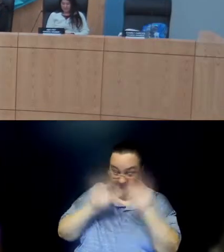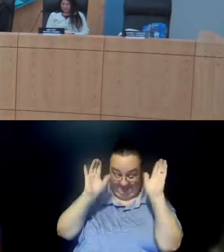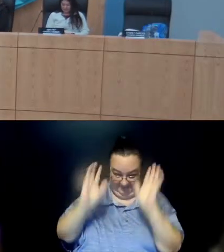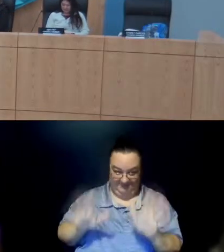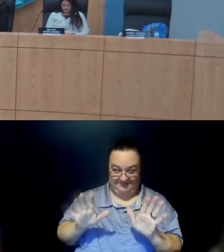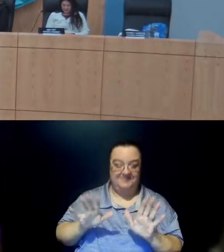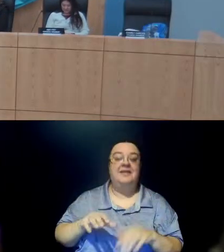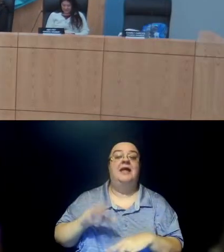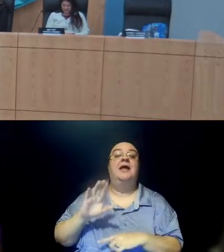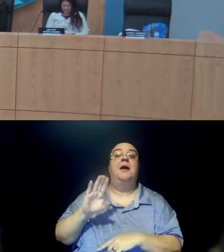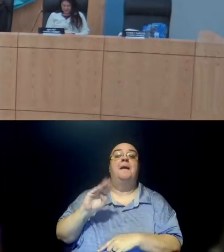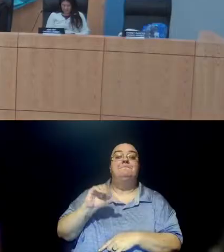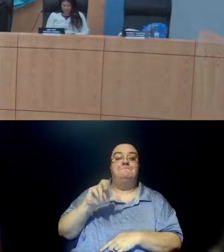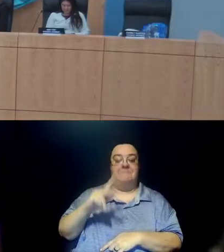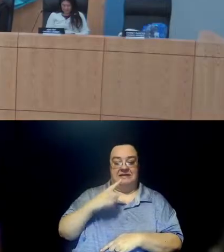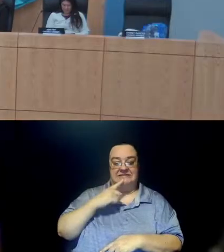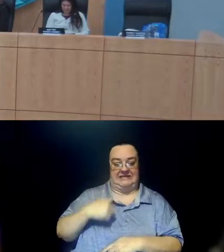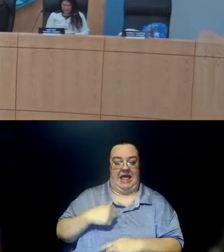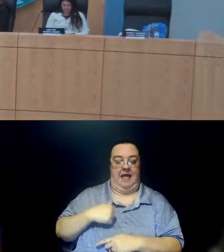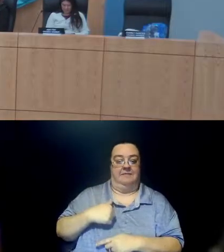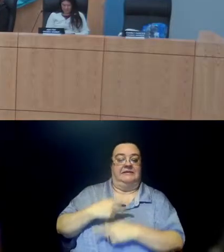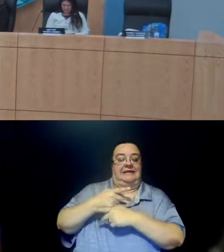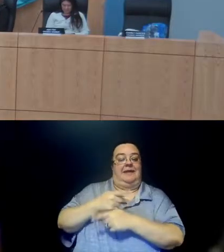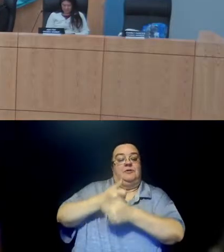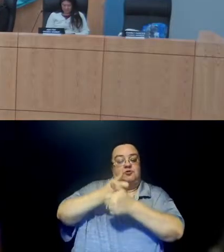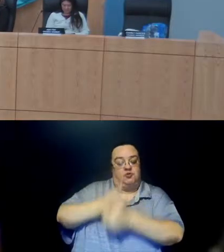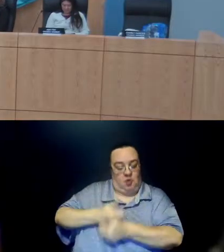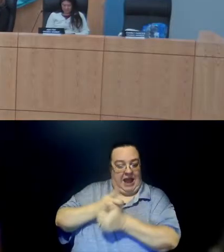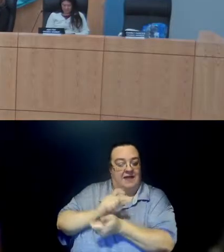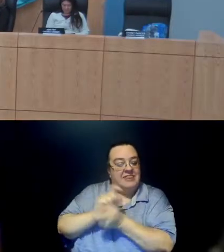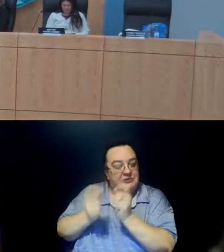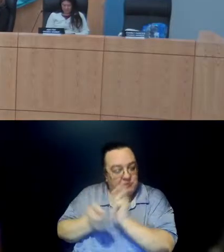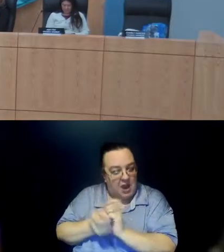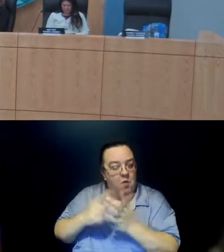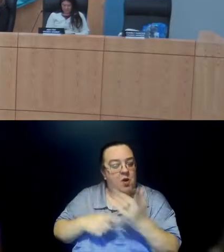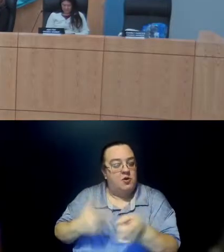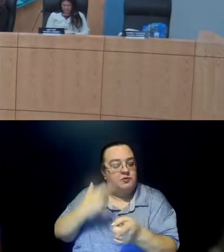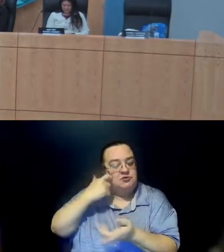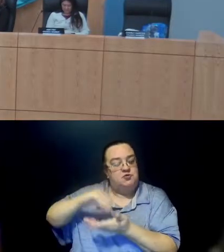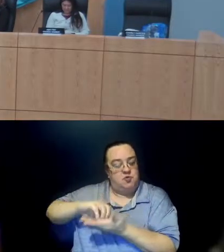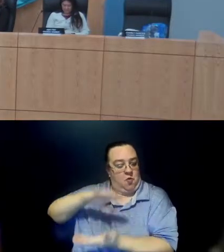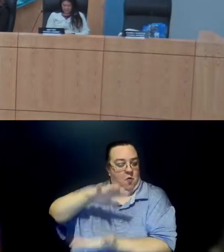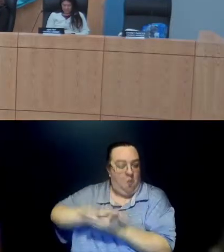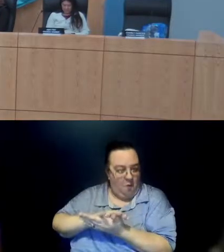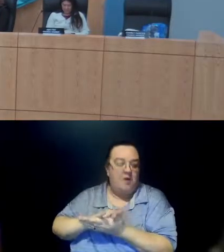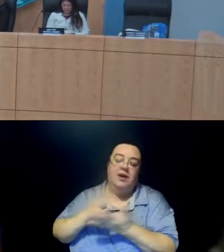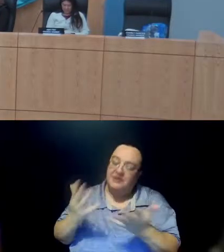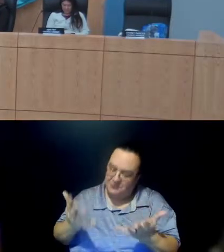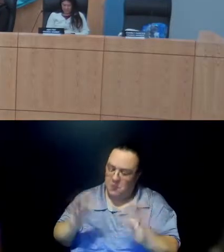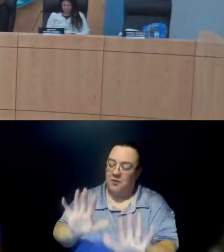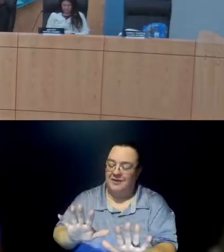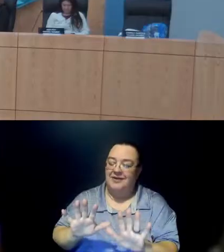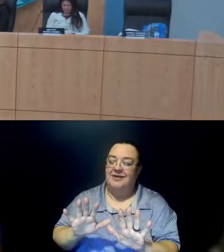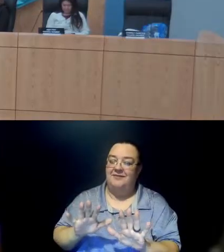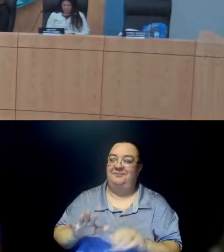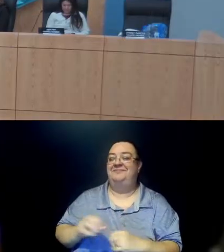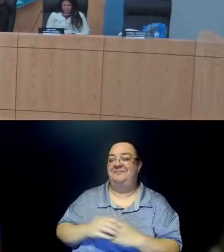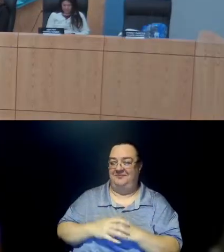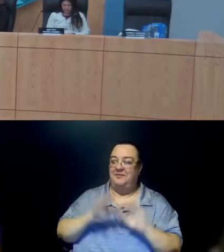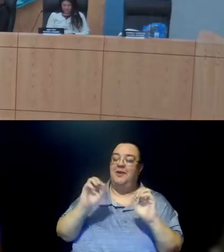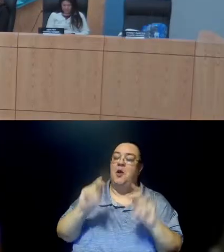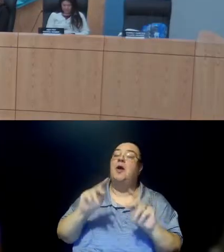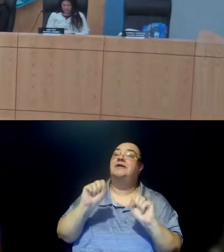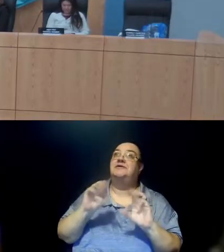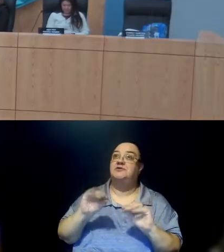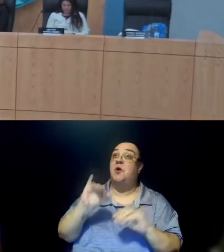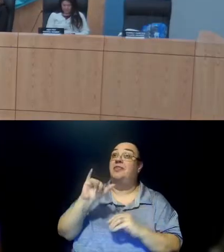I've been keeping track of the changes you've recorded, so that's why. so, Thank okay, you, so Dan. the 11